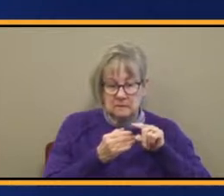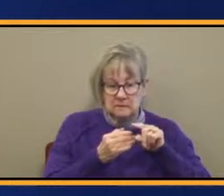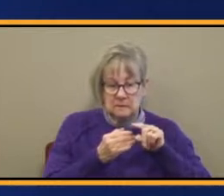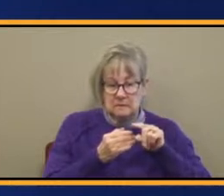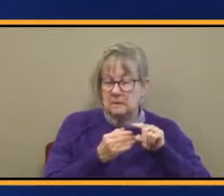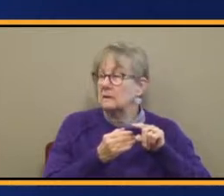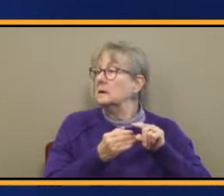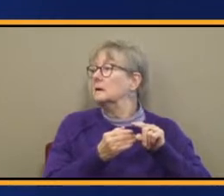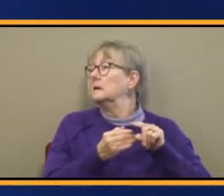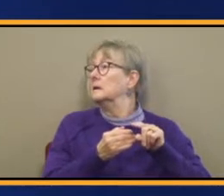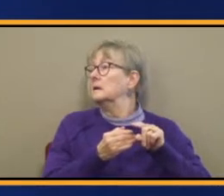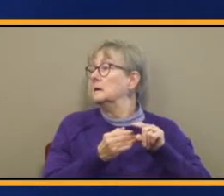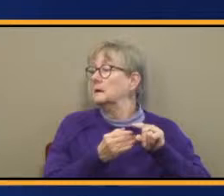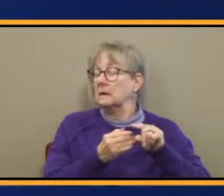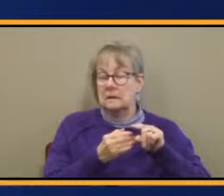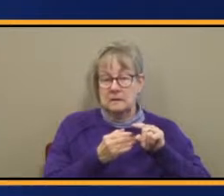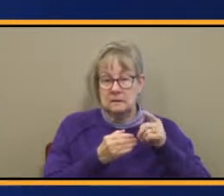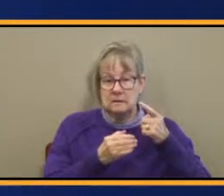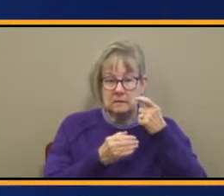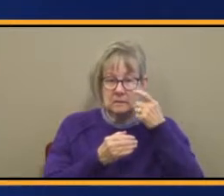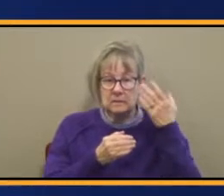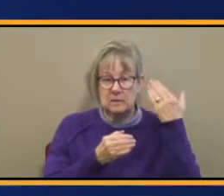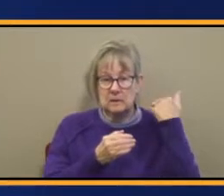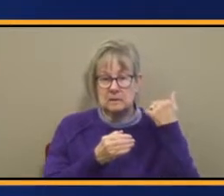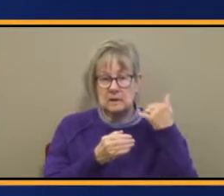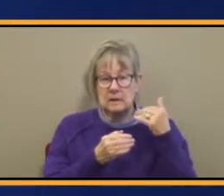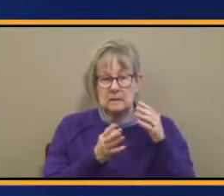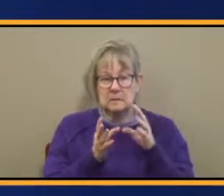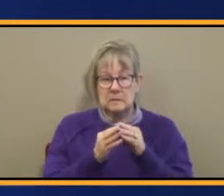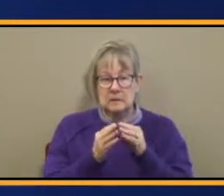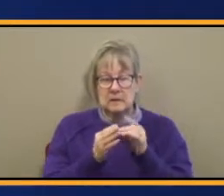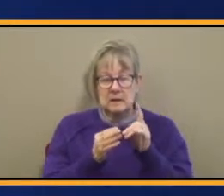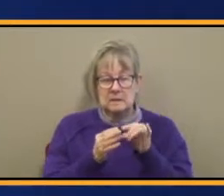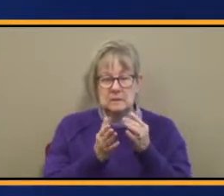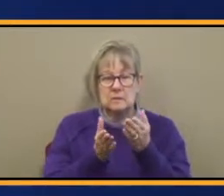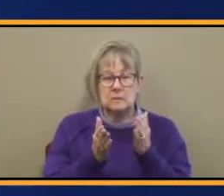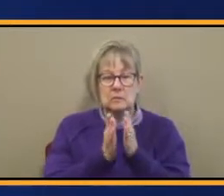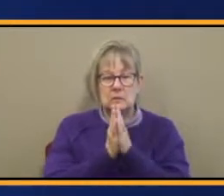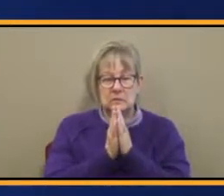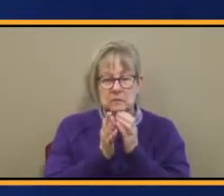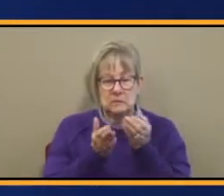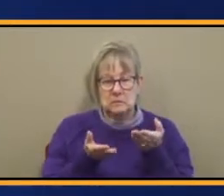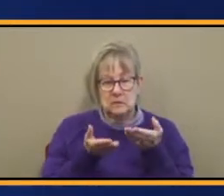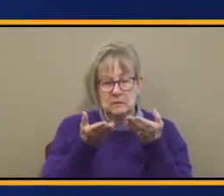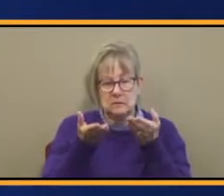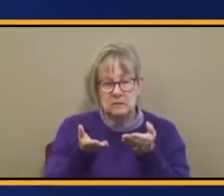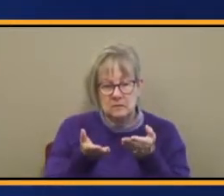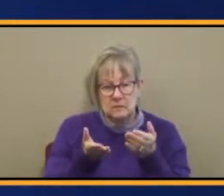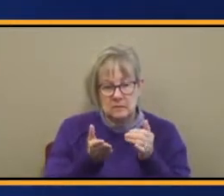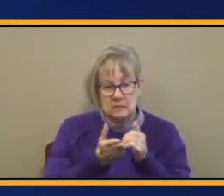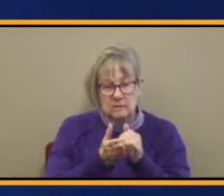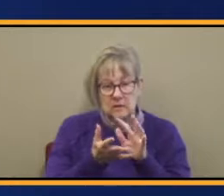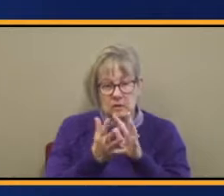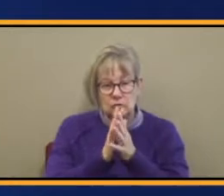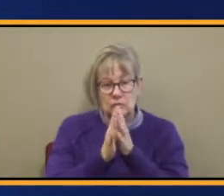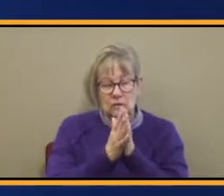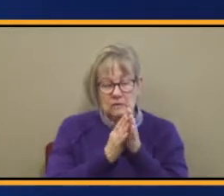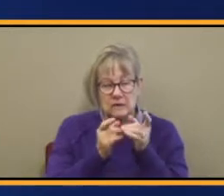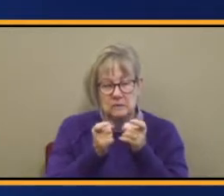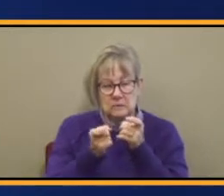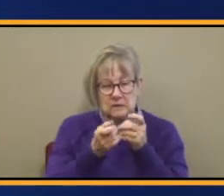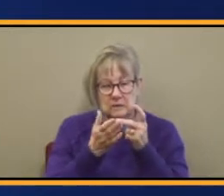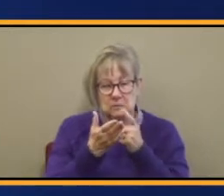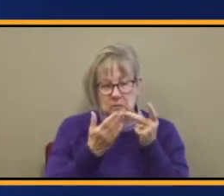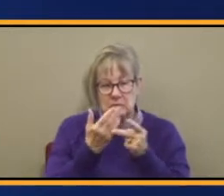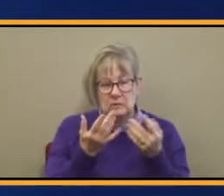Thank you. At our last community meeting, I did get requests, and I just want to bring those to the forefront. The Neighborhood Traffic Management Program, there's a